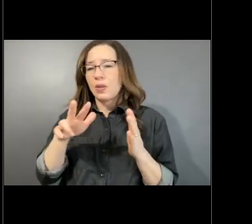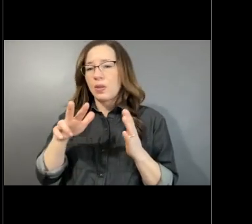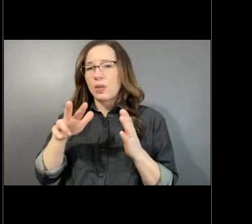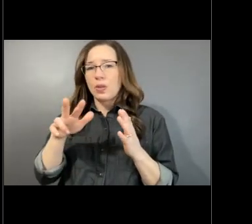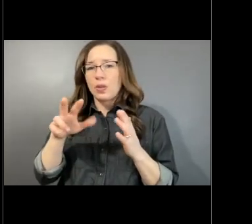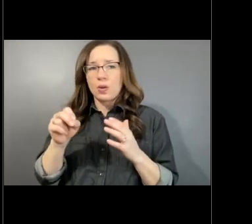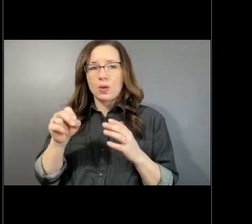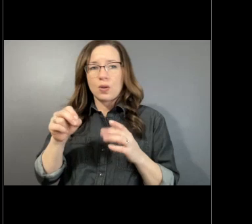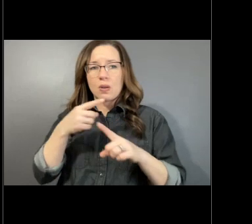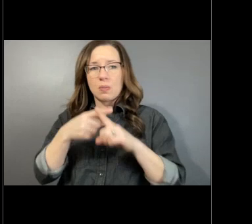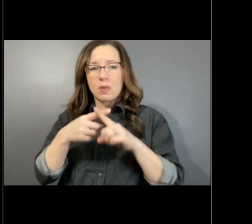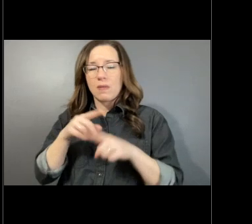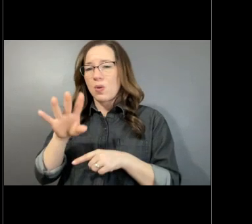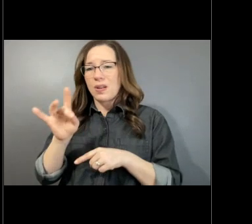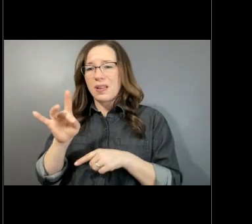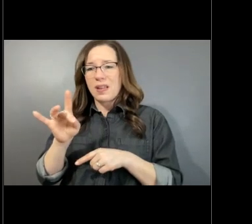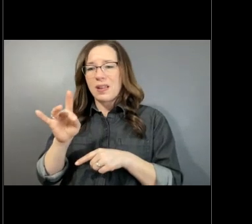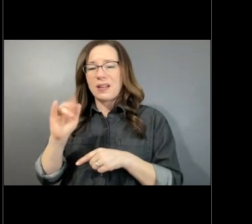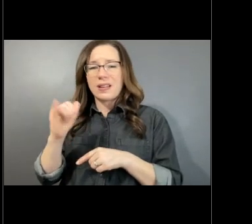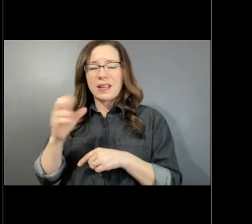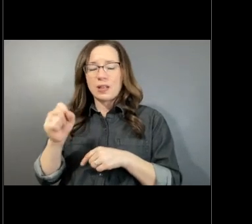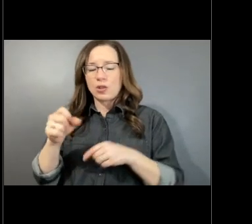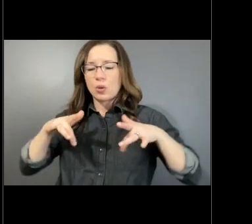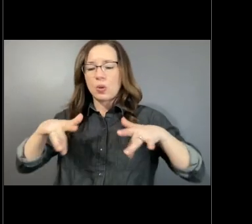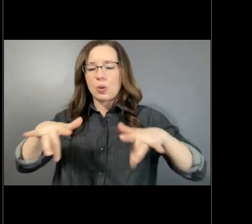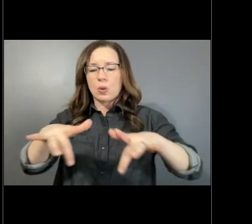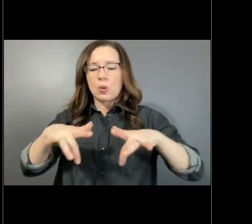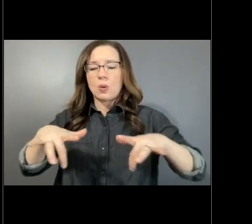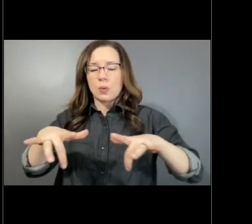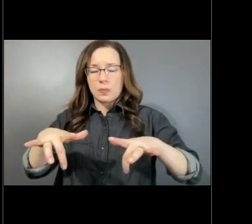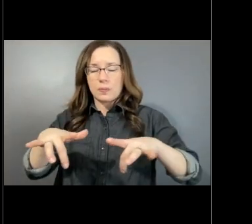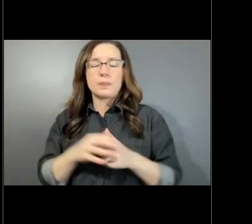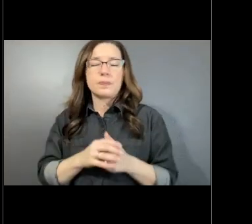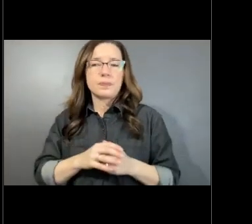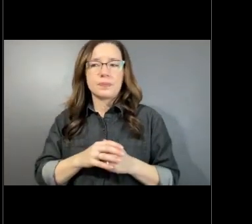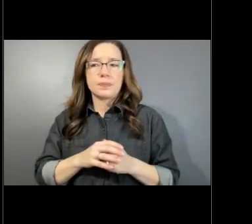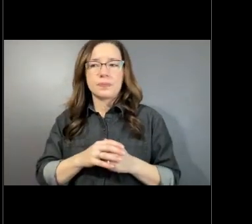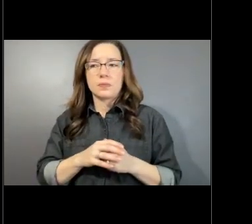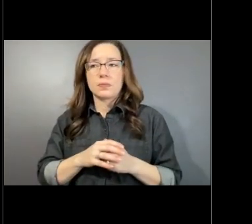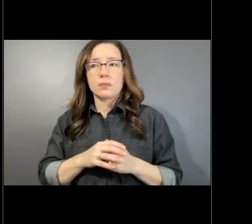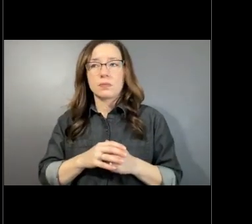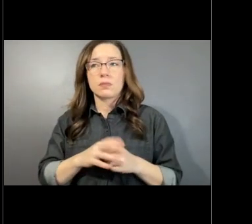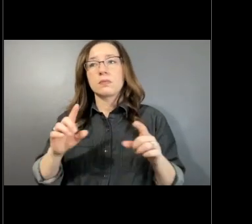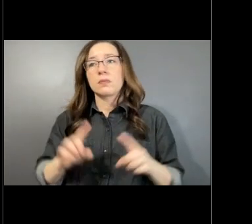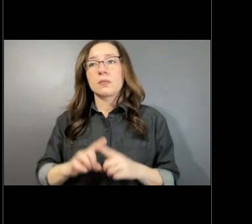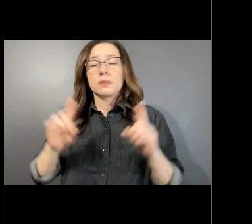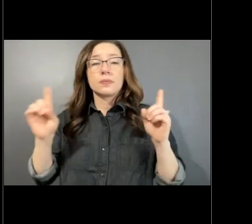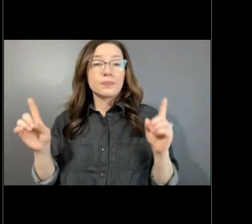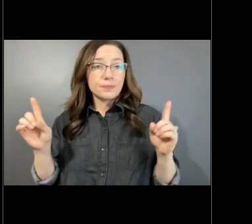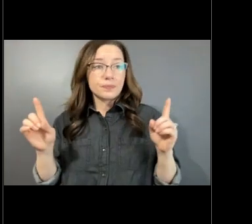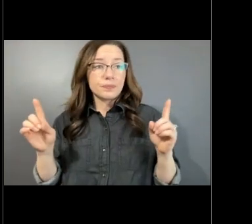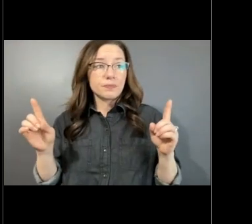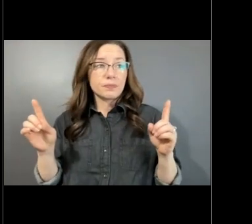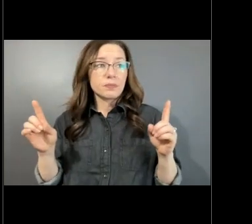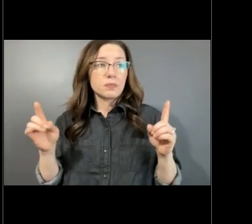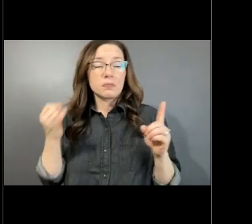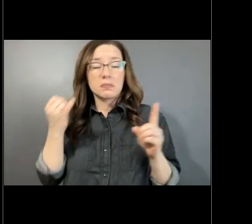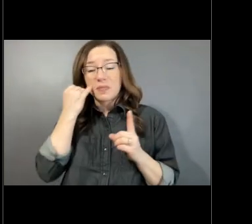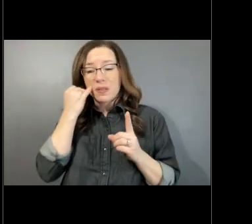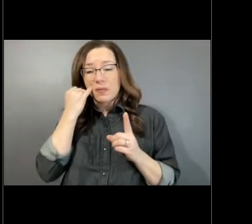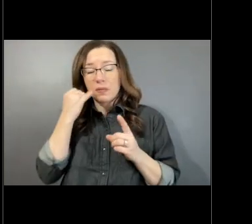48-inch parallel clear floor space in front of them. However, when located in a common